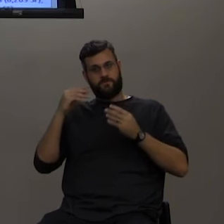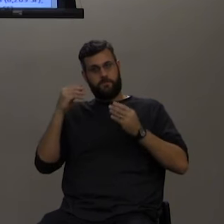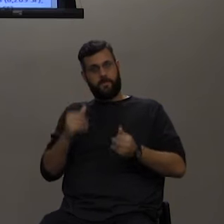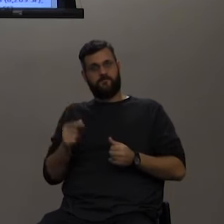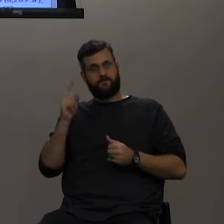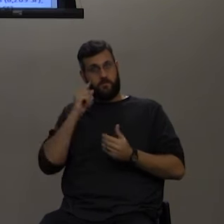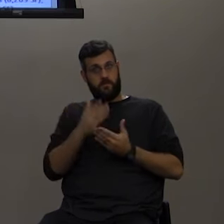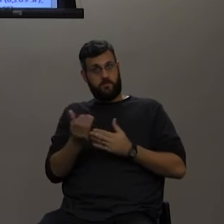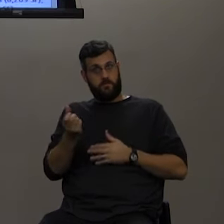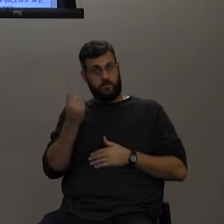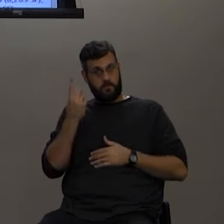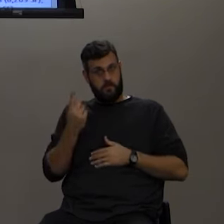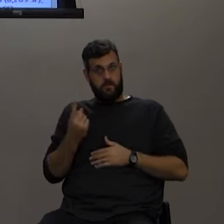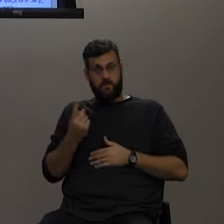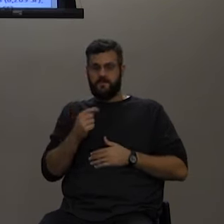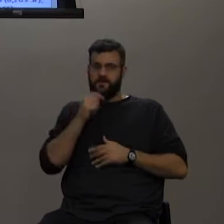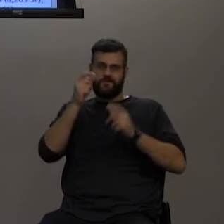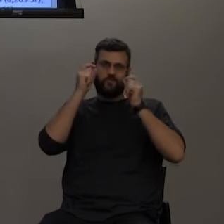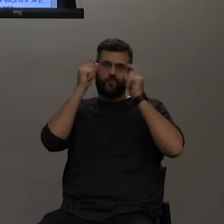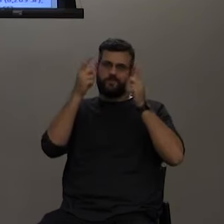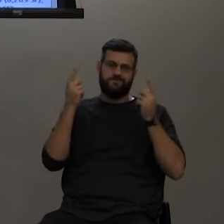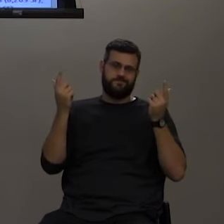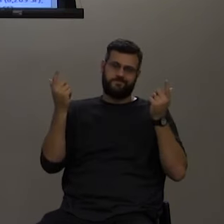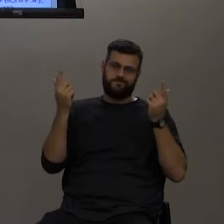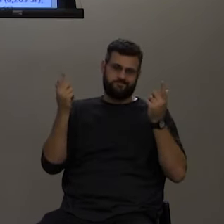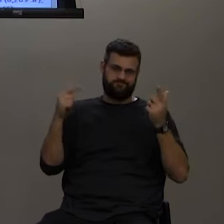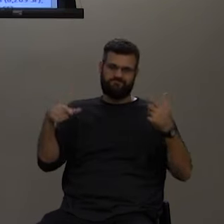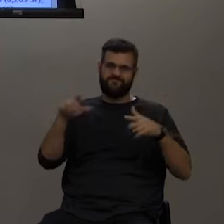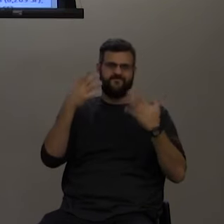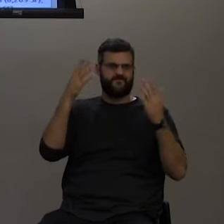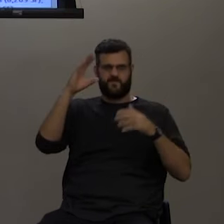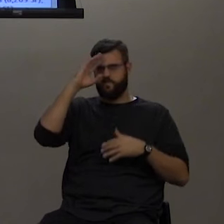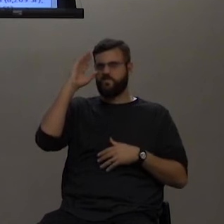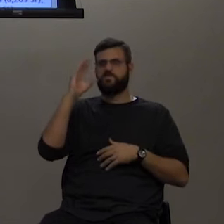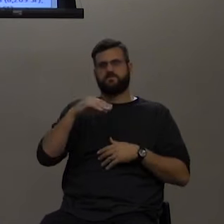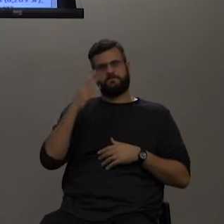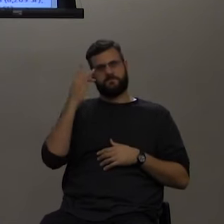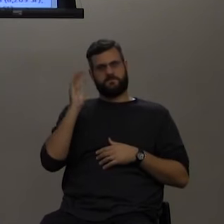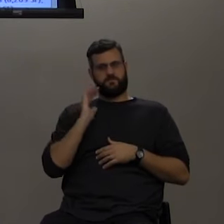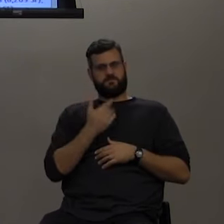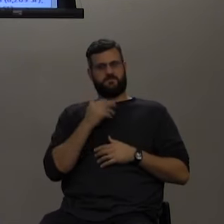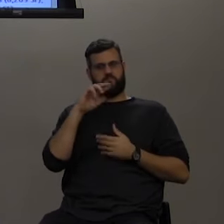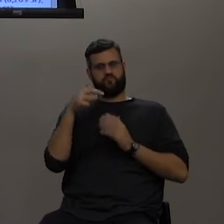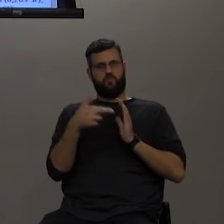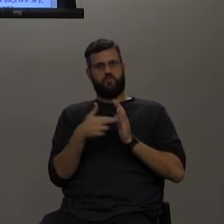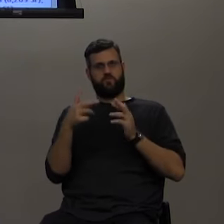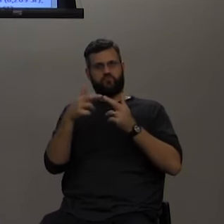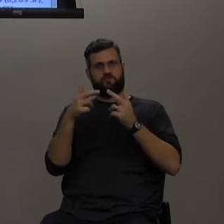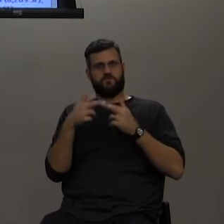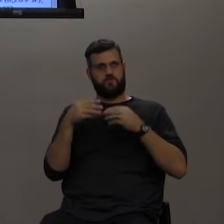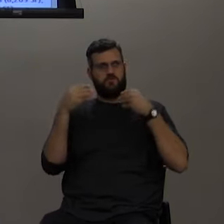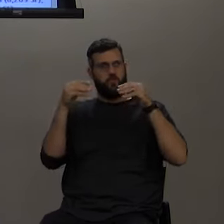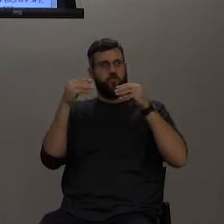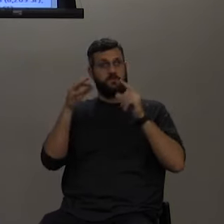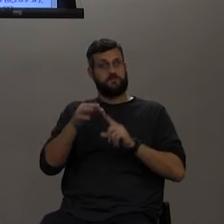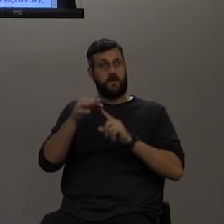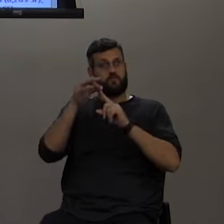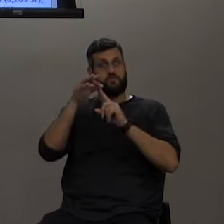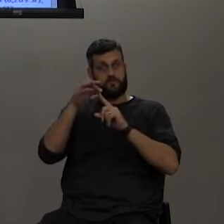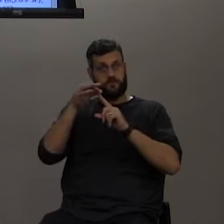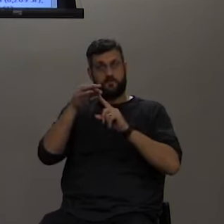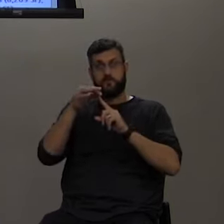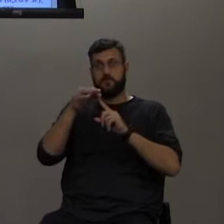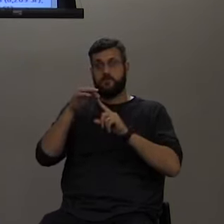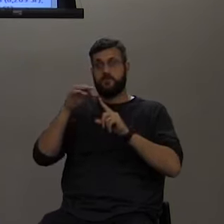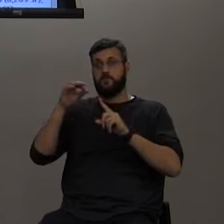goods. I don't believe that's a surprise to anybody, given our role in the regional market, particularly when you go